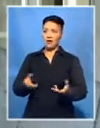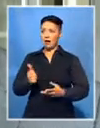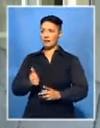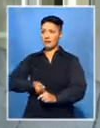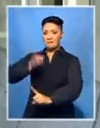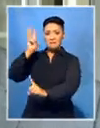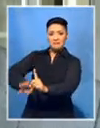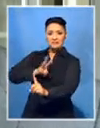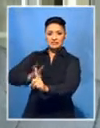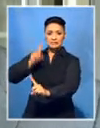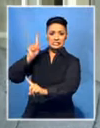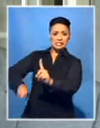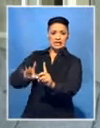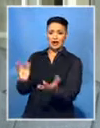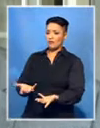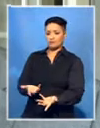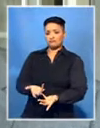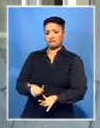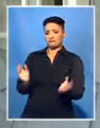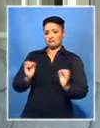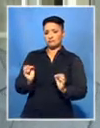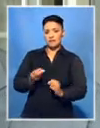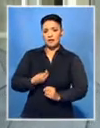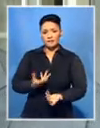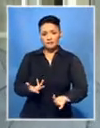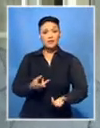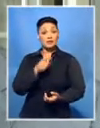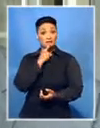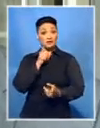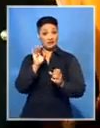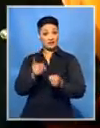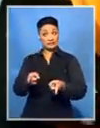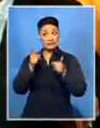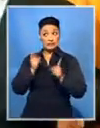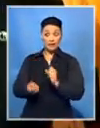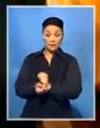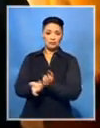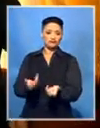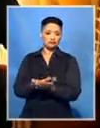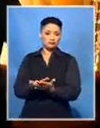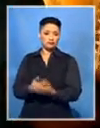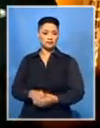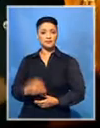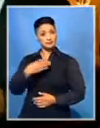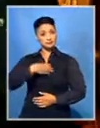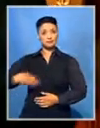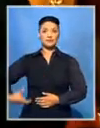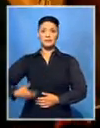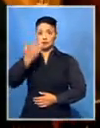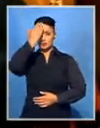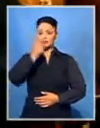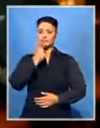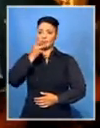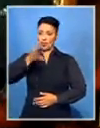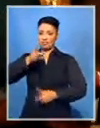punishment unless cases of very serious violations. President Jacob Zuma also agreed to